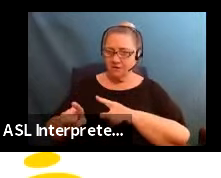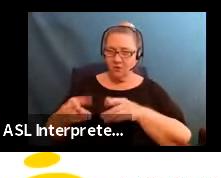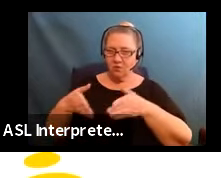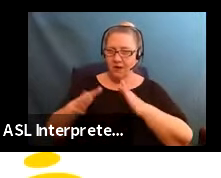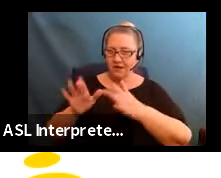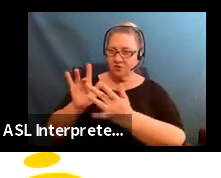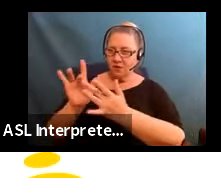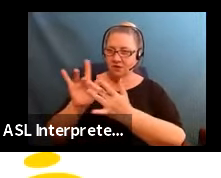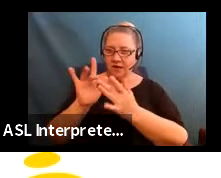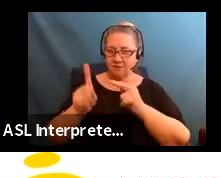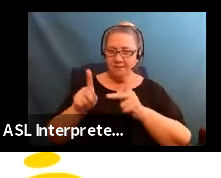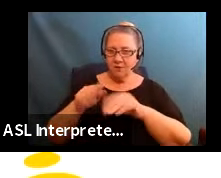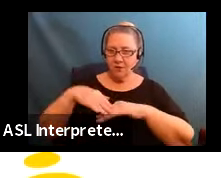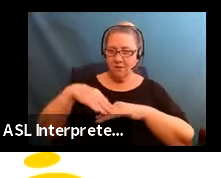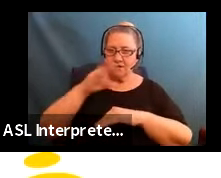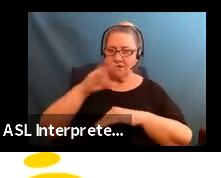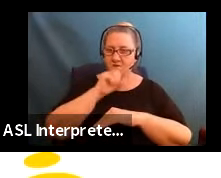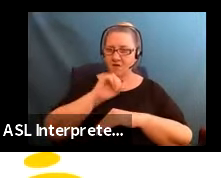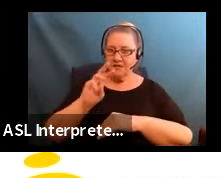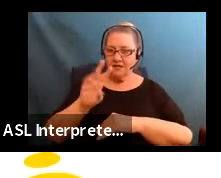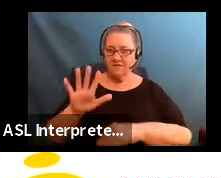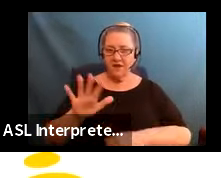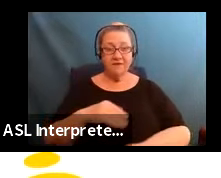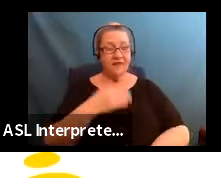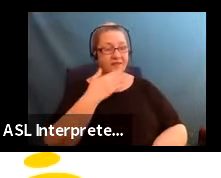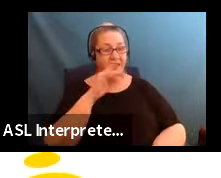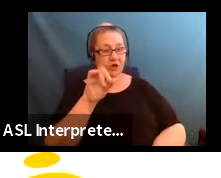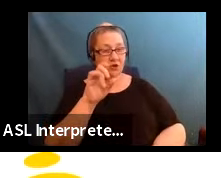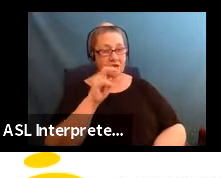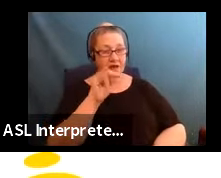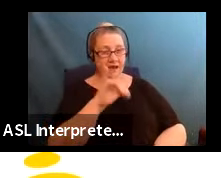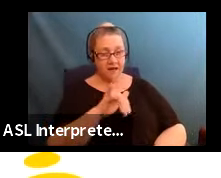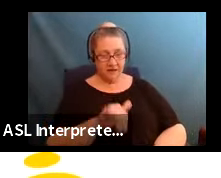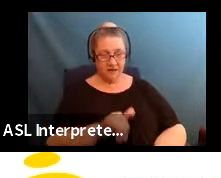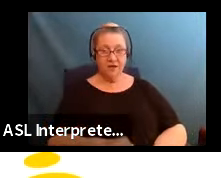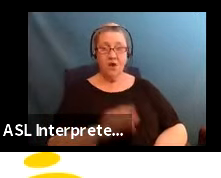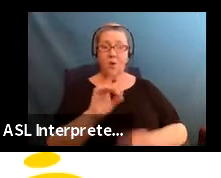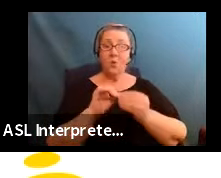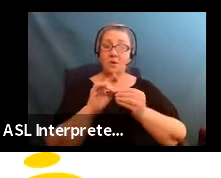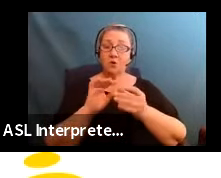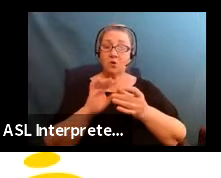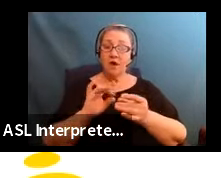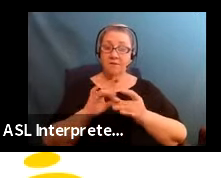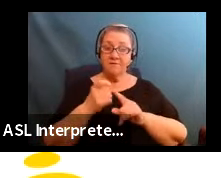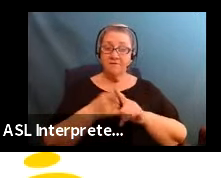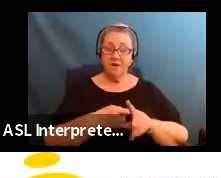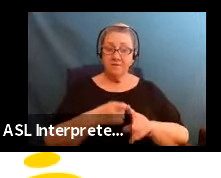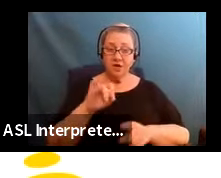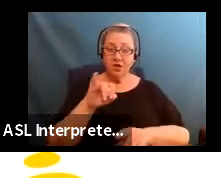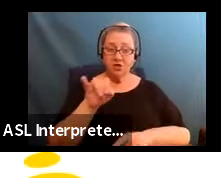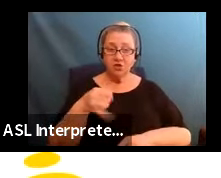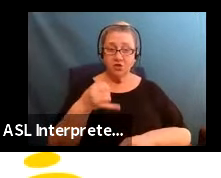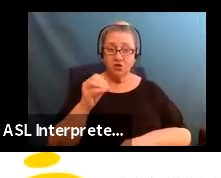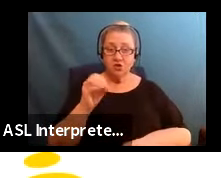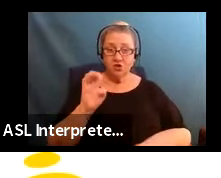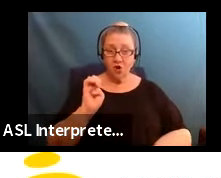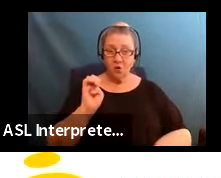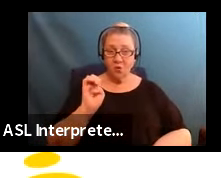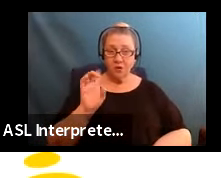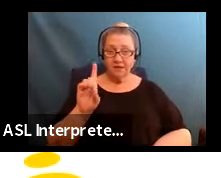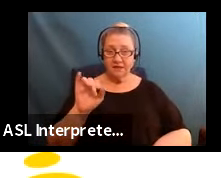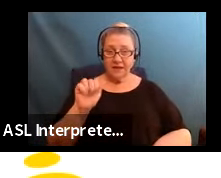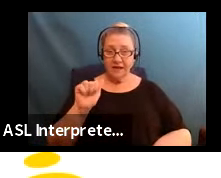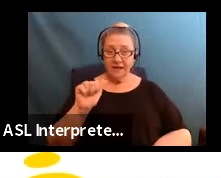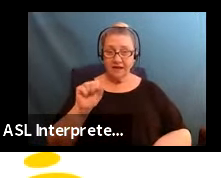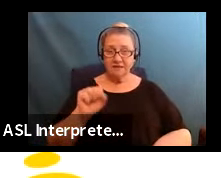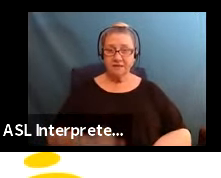you. Great. Thanks, Danny, for that question. We're going to take one more comment from Joe Diaz. Joe, why don't you go ahead? And then we're going to move on